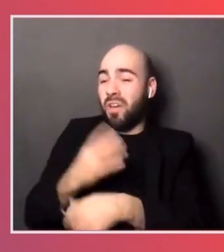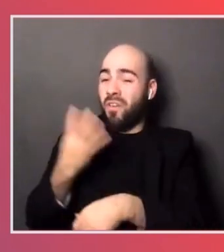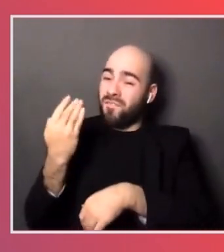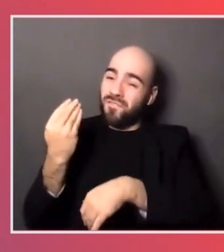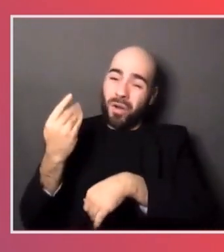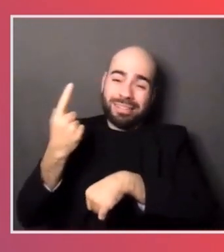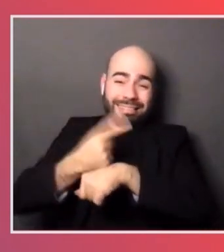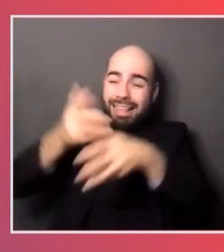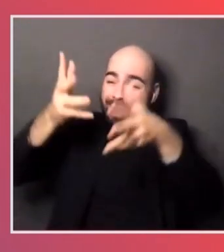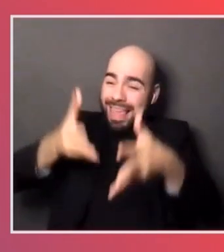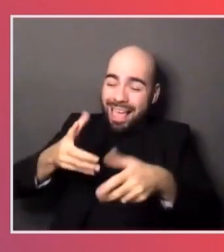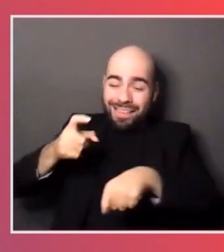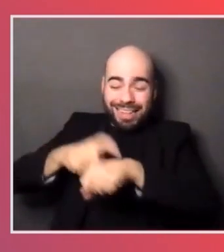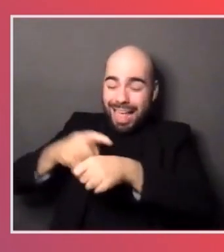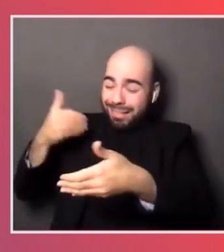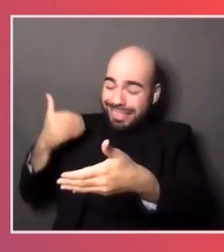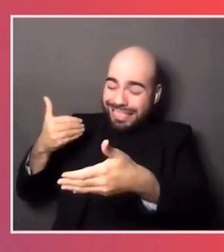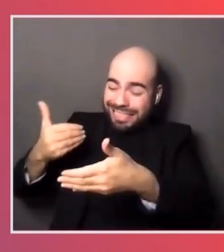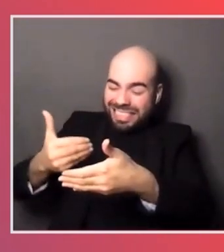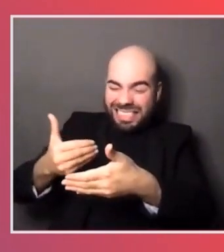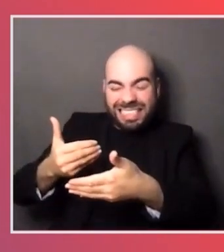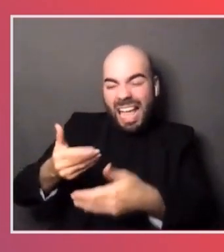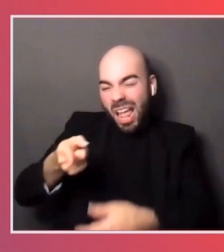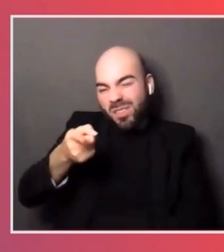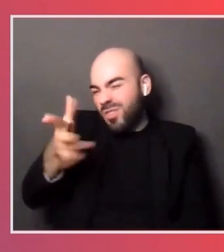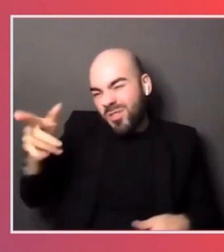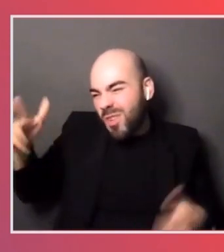here with us. And thank you. It means the world to me.